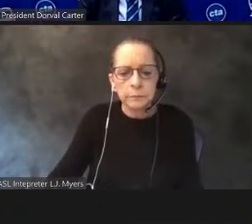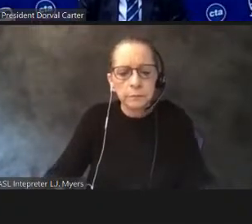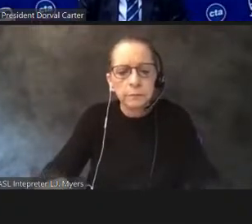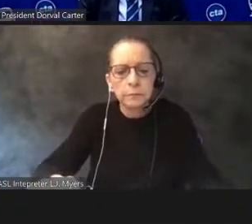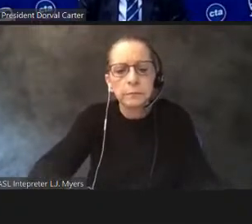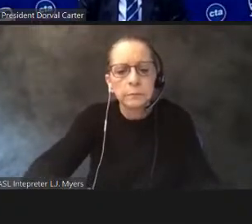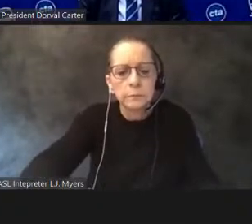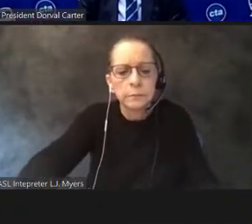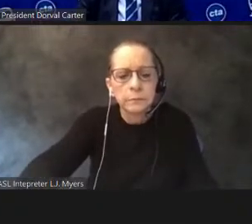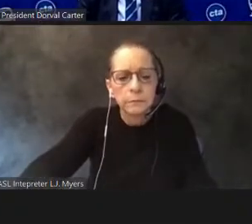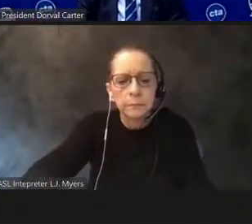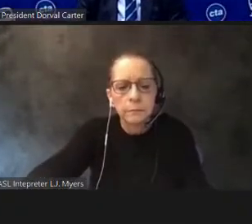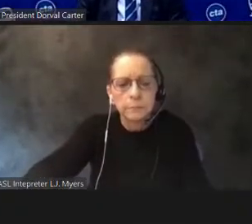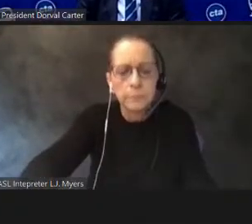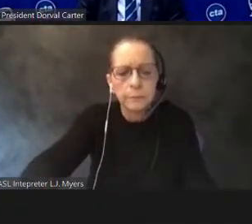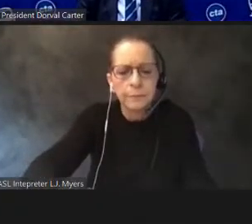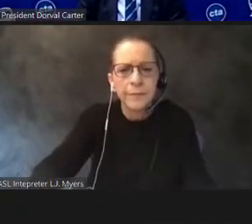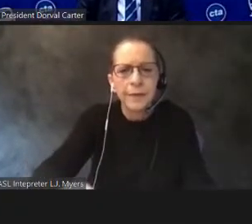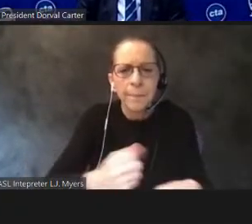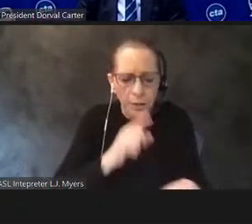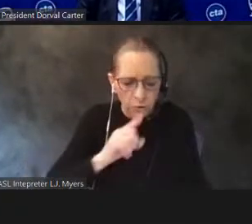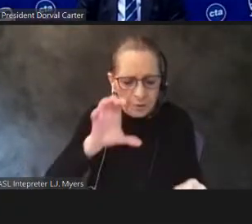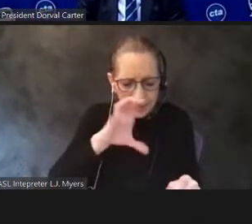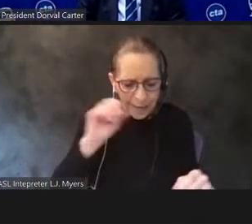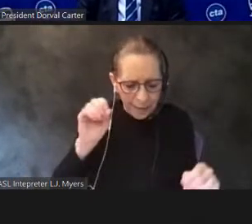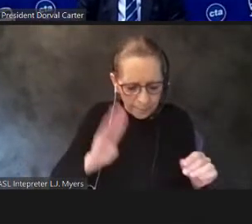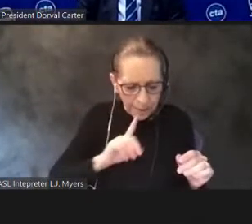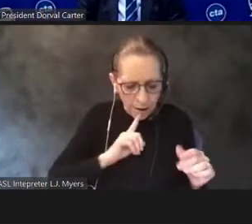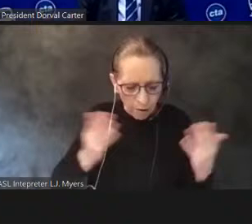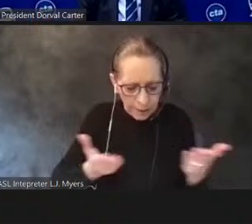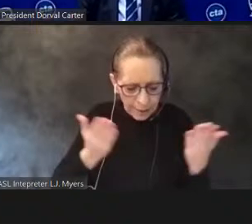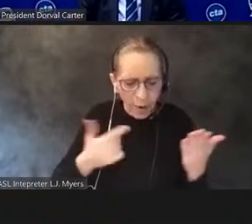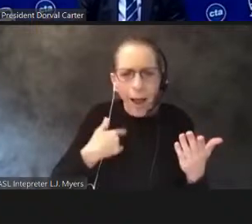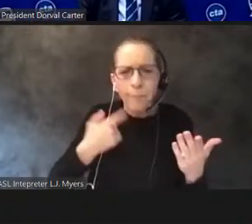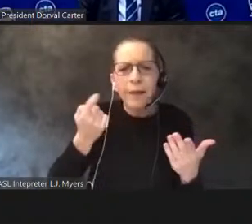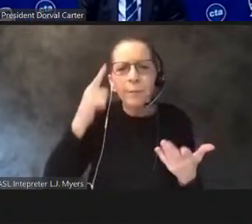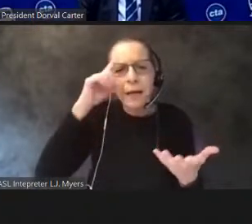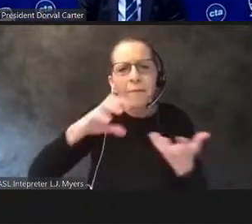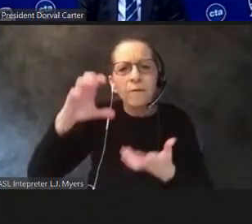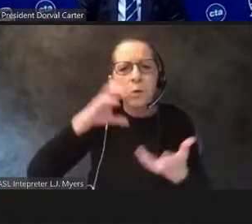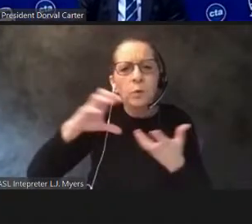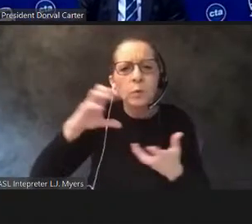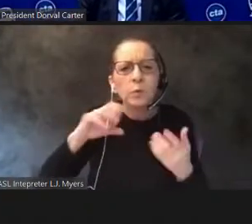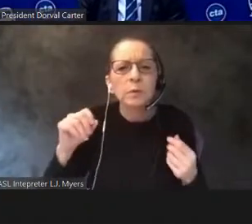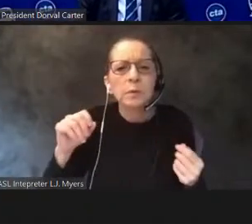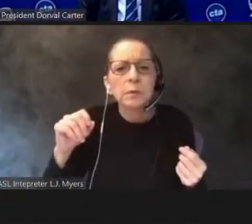let me just make sure what C and B are here. I'm a little bit confused.